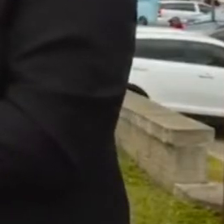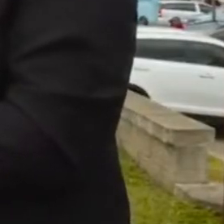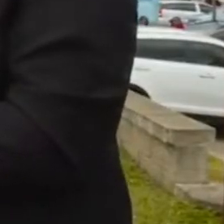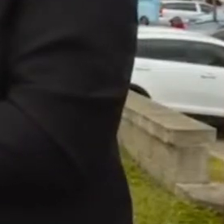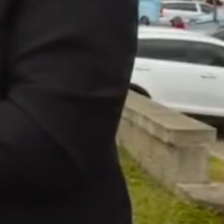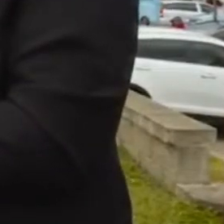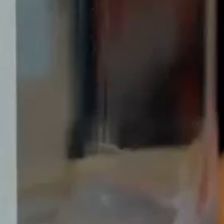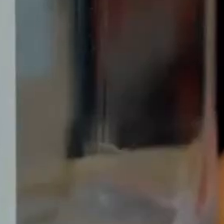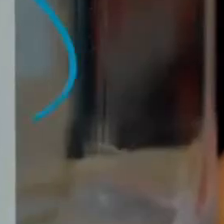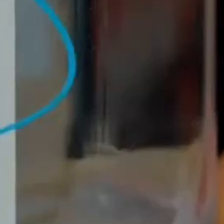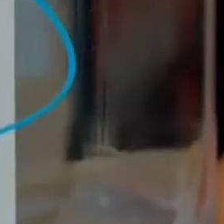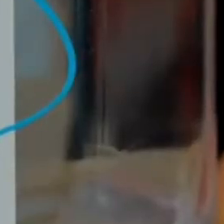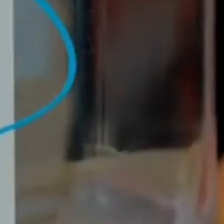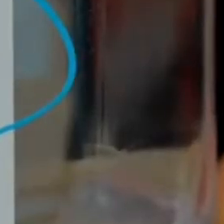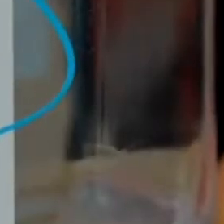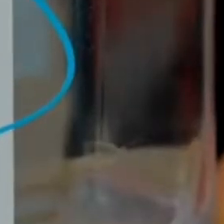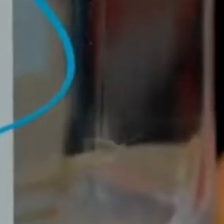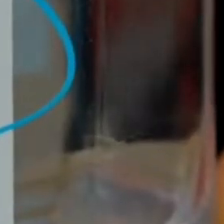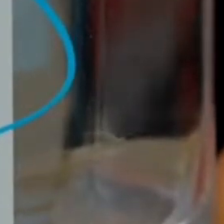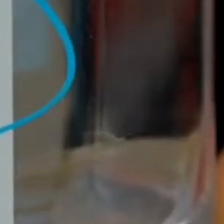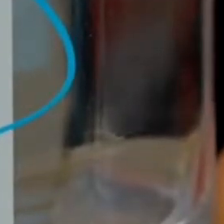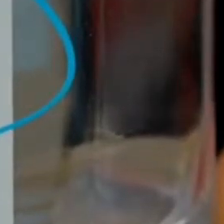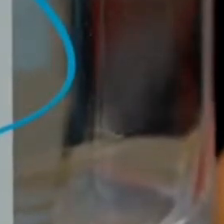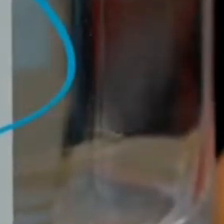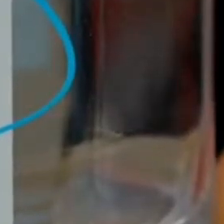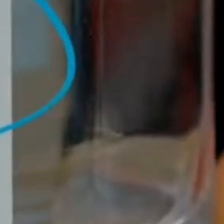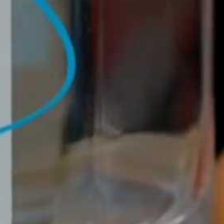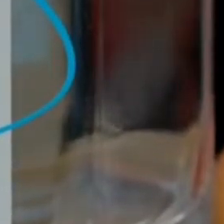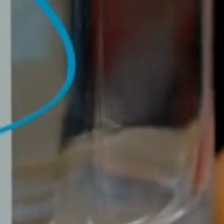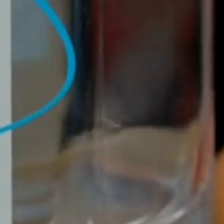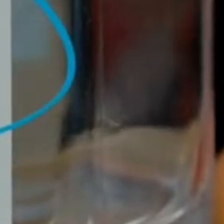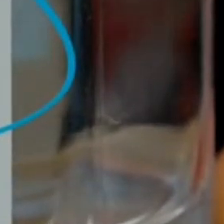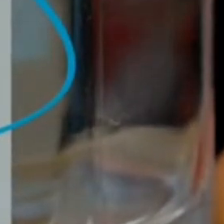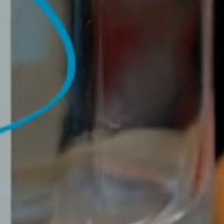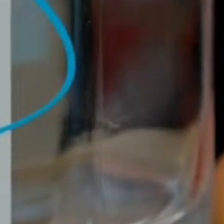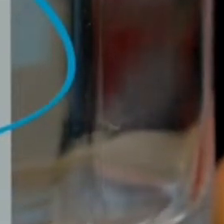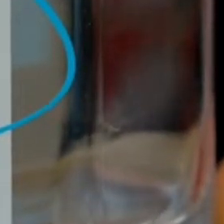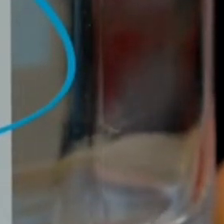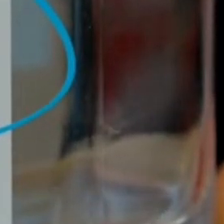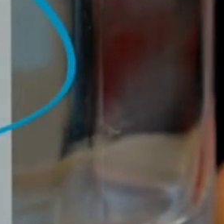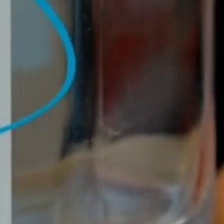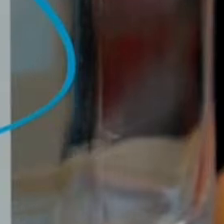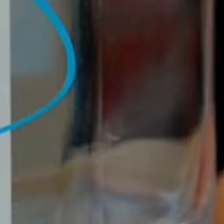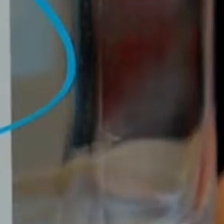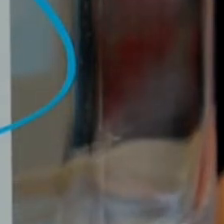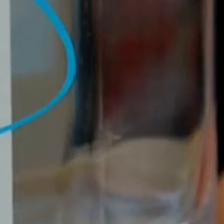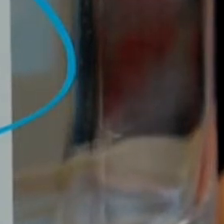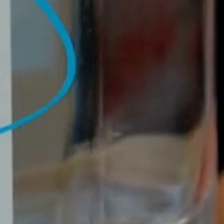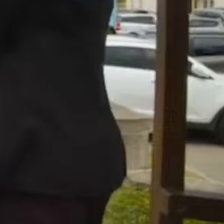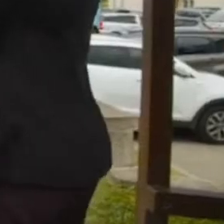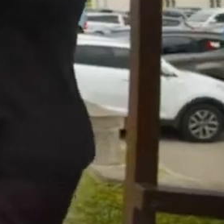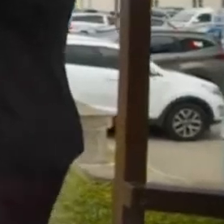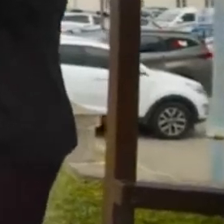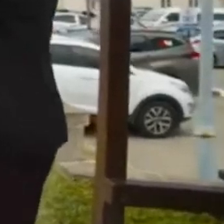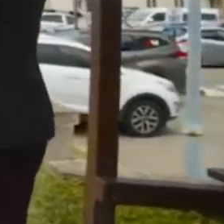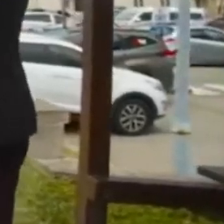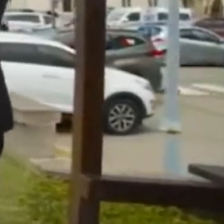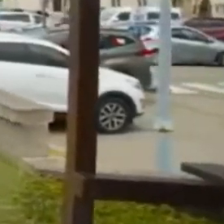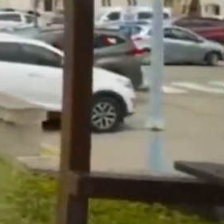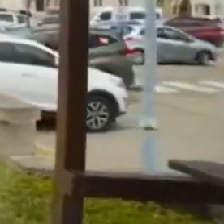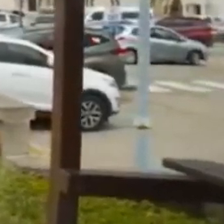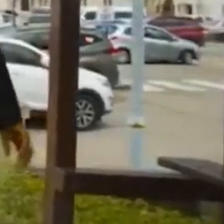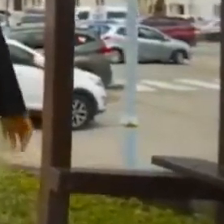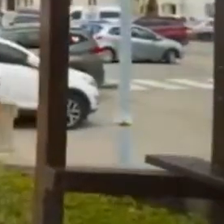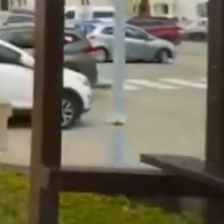use hand sanitizer that should have at least 60% alcohol content.